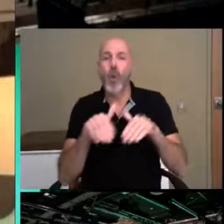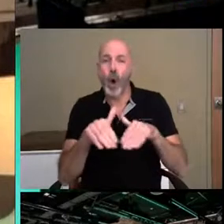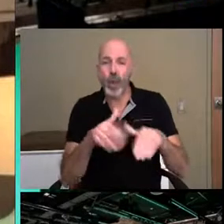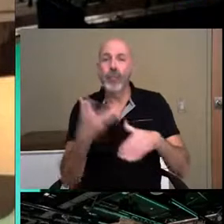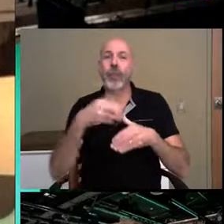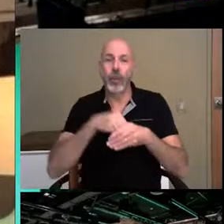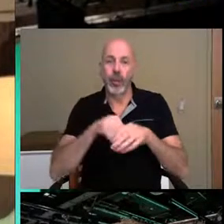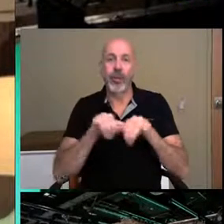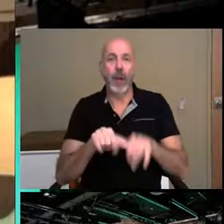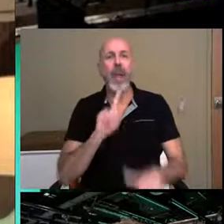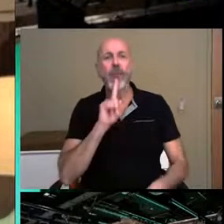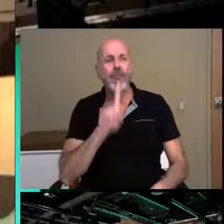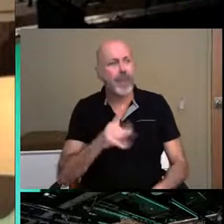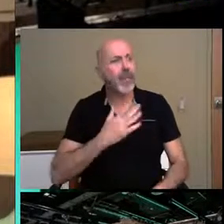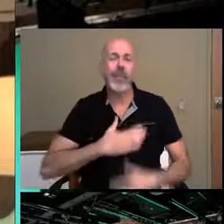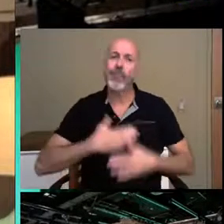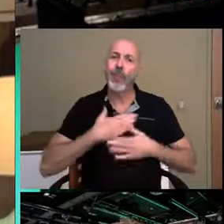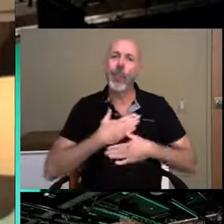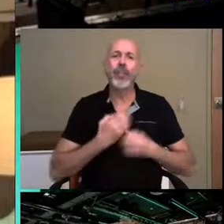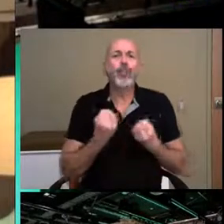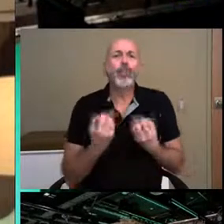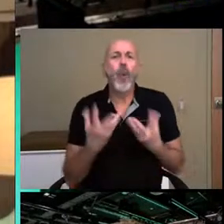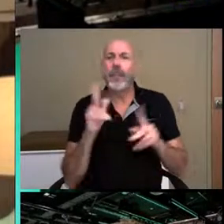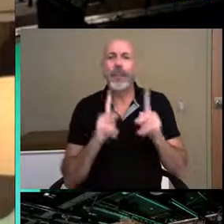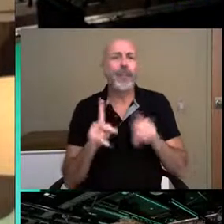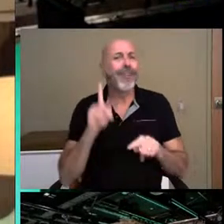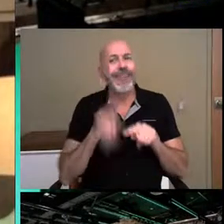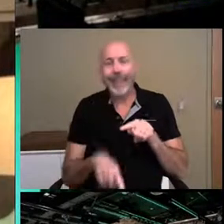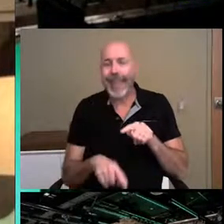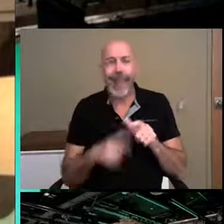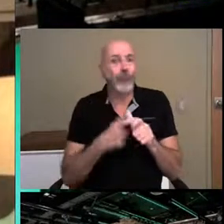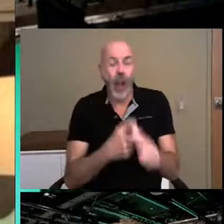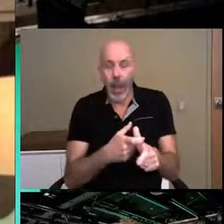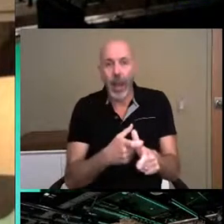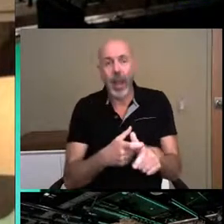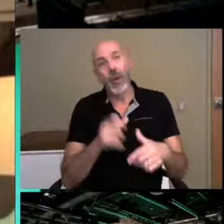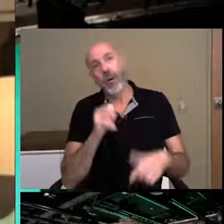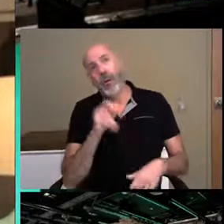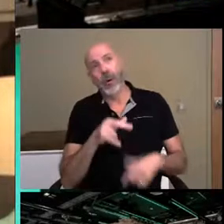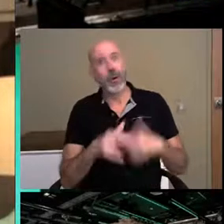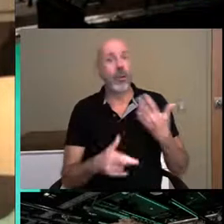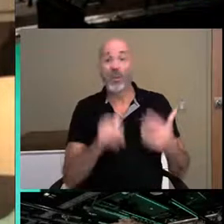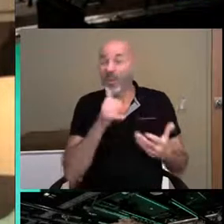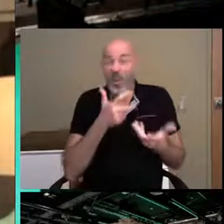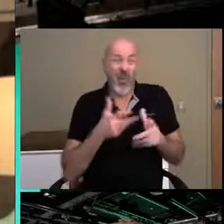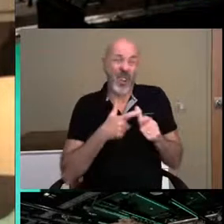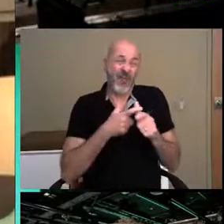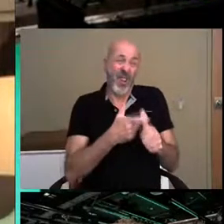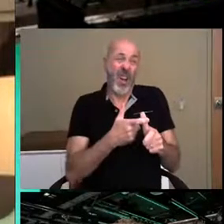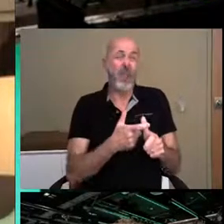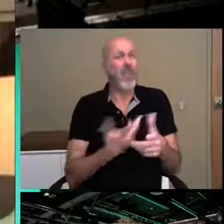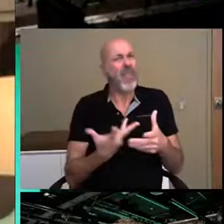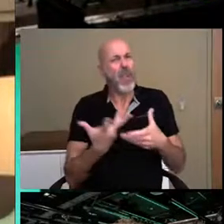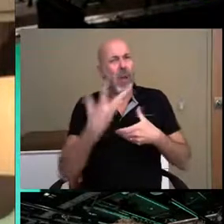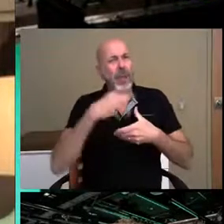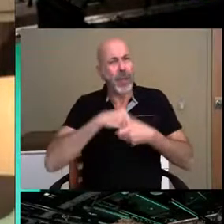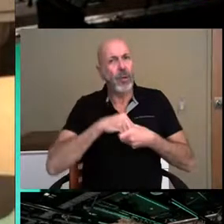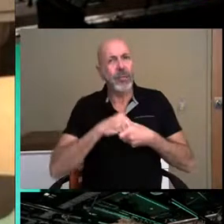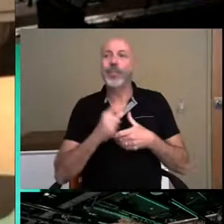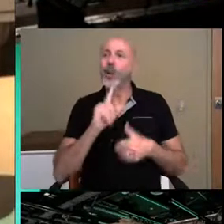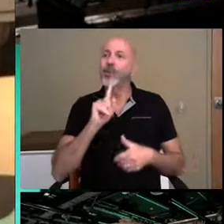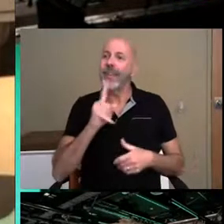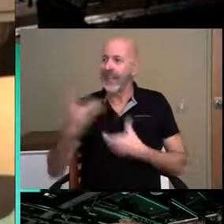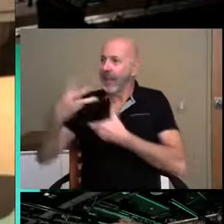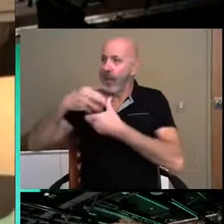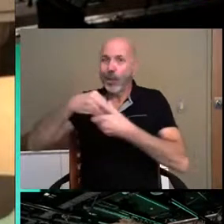do appreciate, because there's so many people that either can't take it to a jog or don't want to, and it's inclusive. And